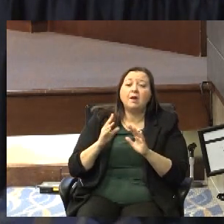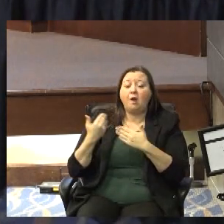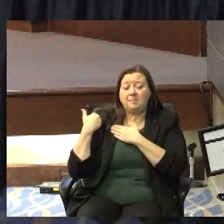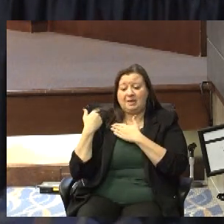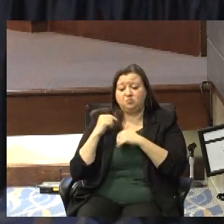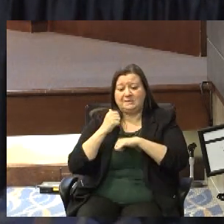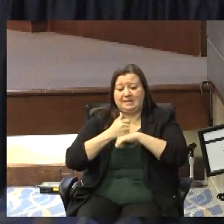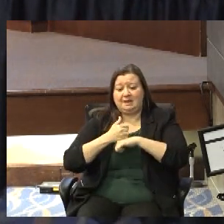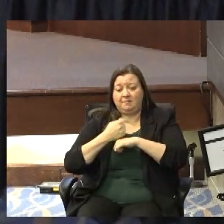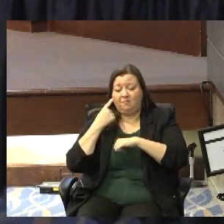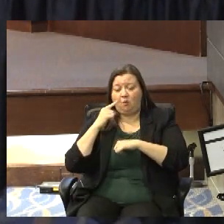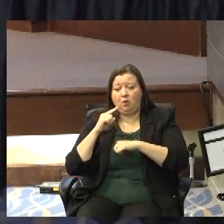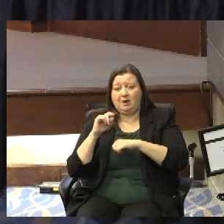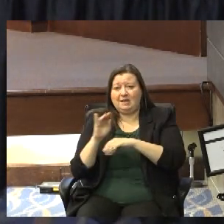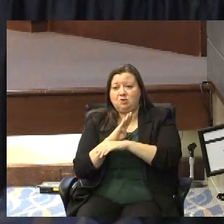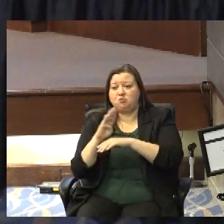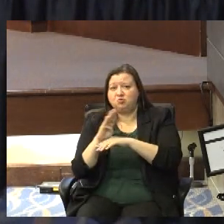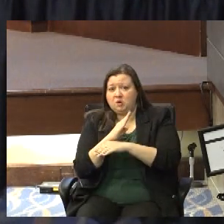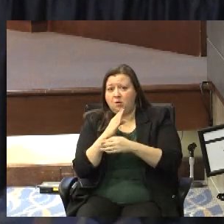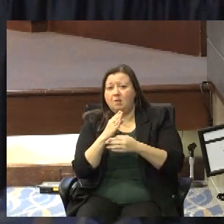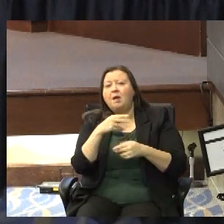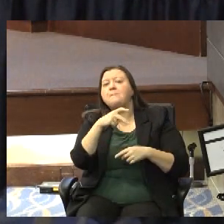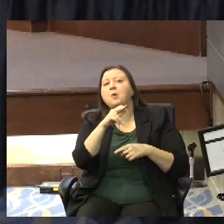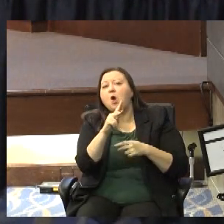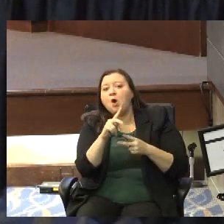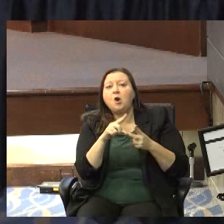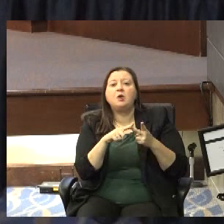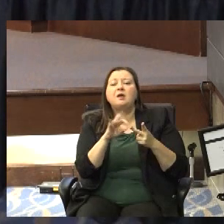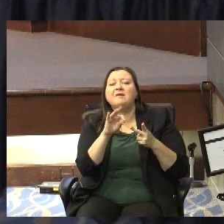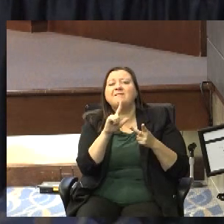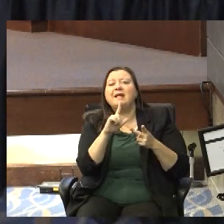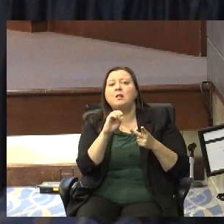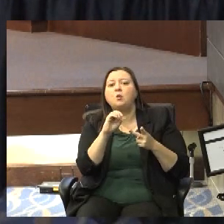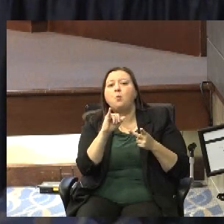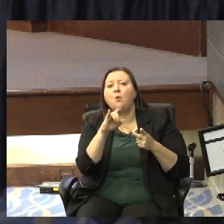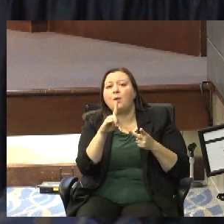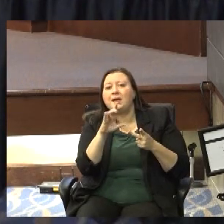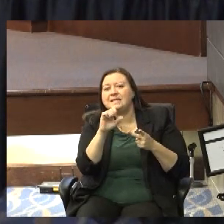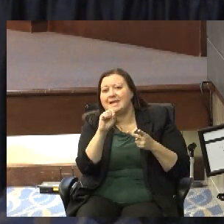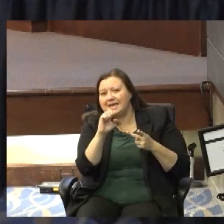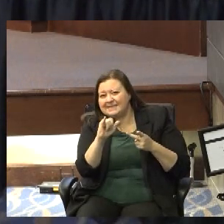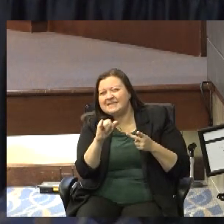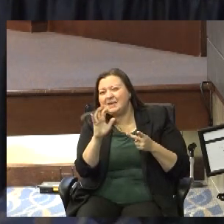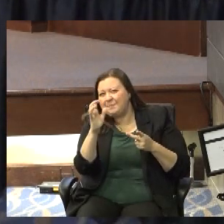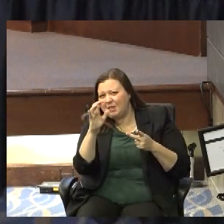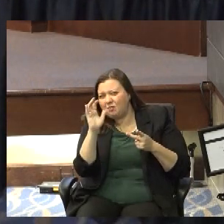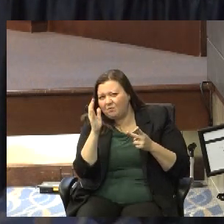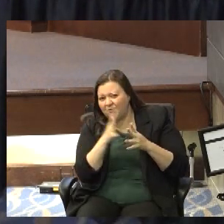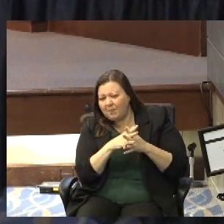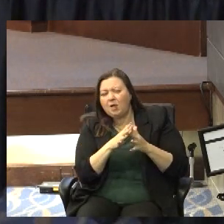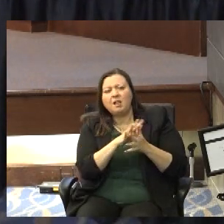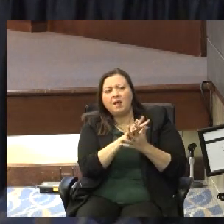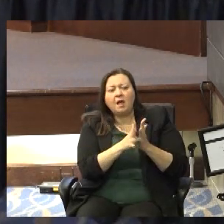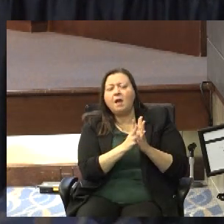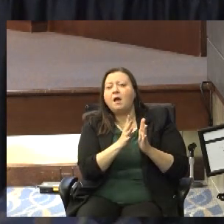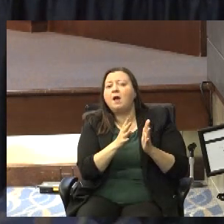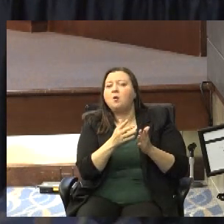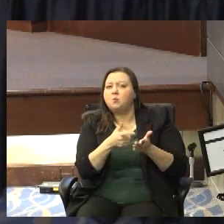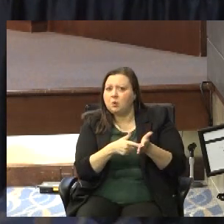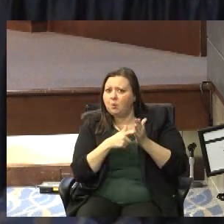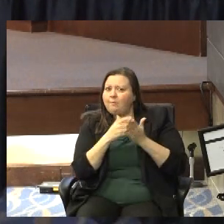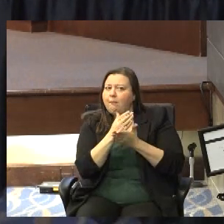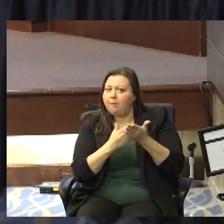deal, Floyd Casey, this deal, each of those require some amount of coverage,